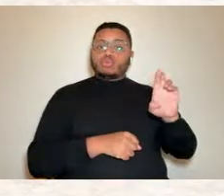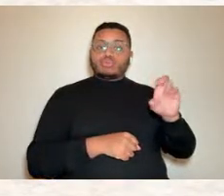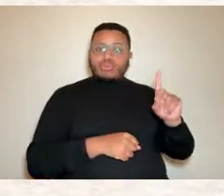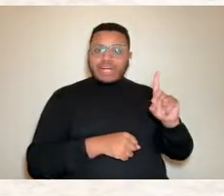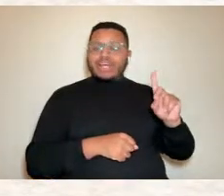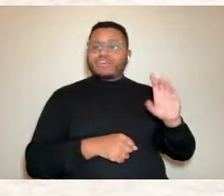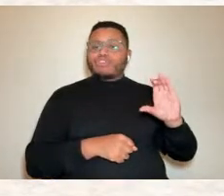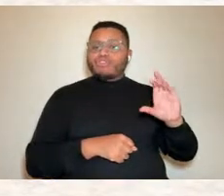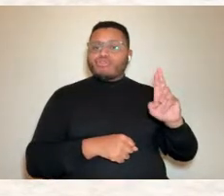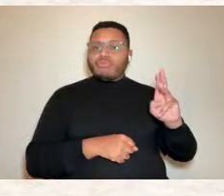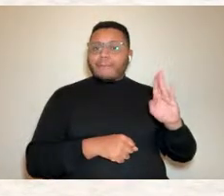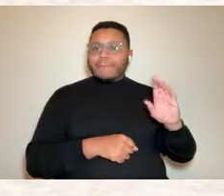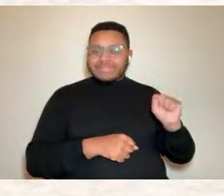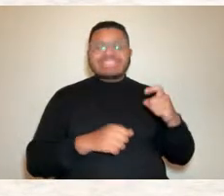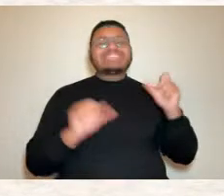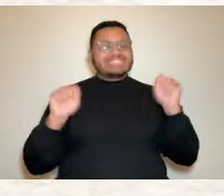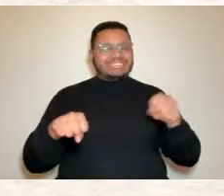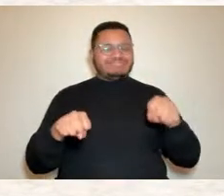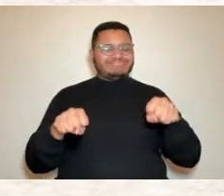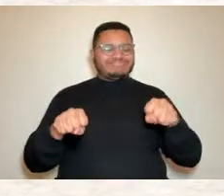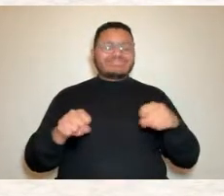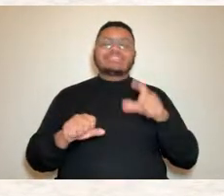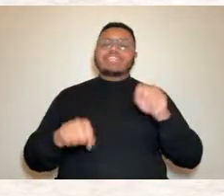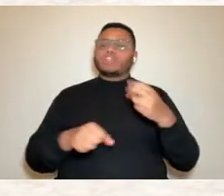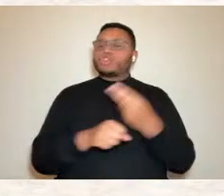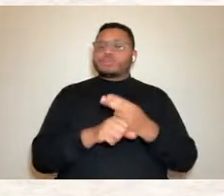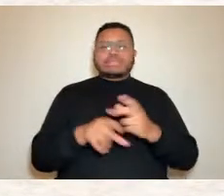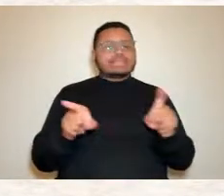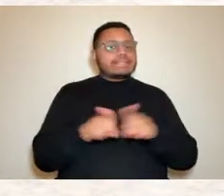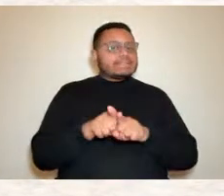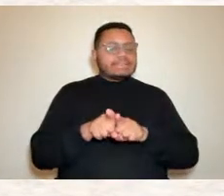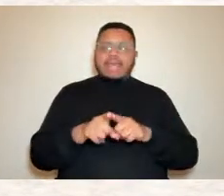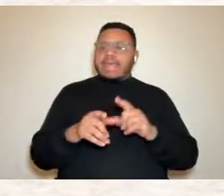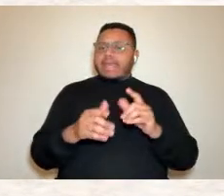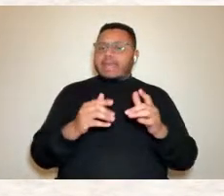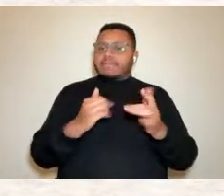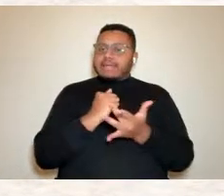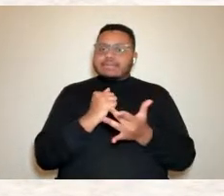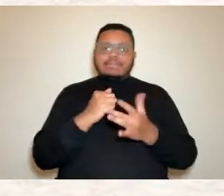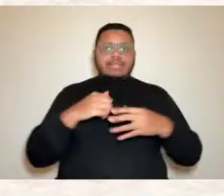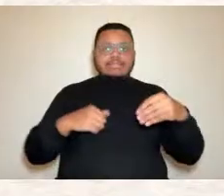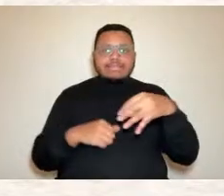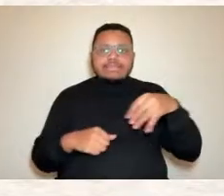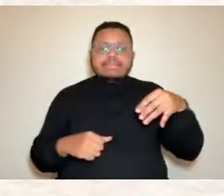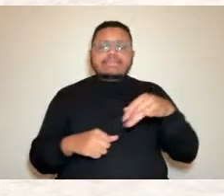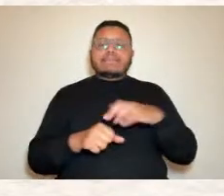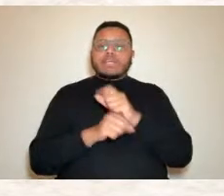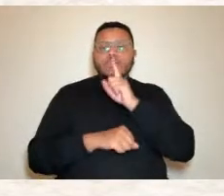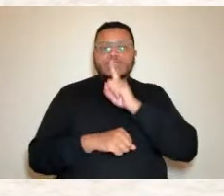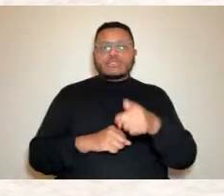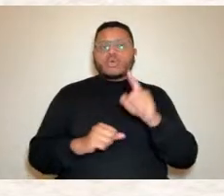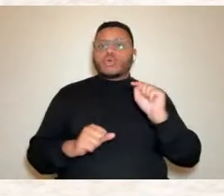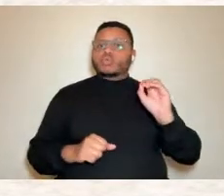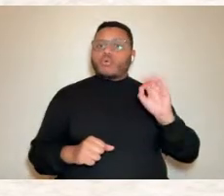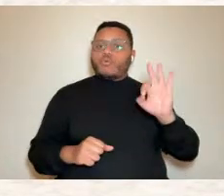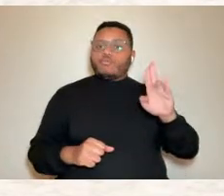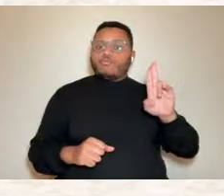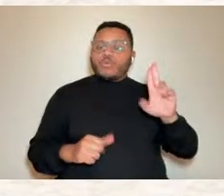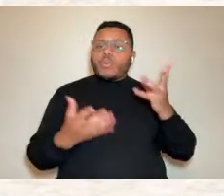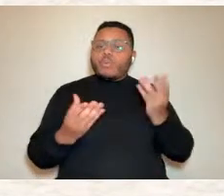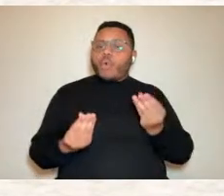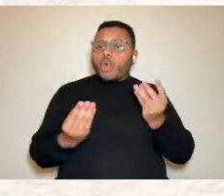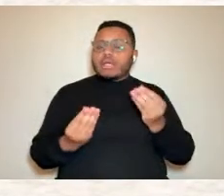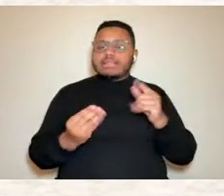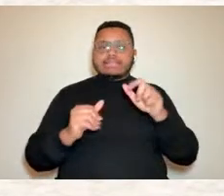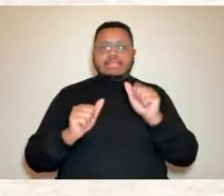you could use breadcrumbs and use the same technique. Season your breadcrumbs and then make sure your tofu is moist so that it